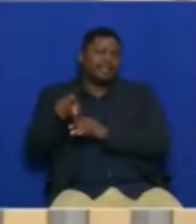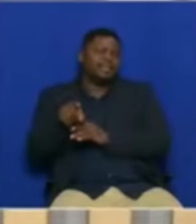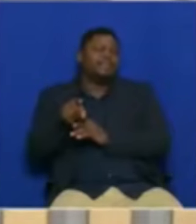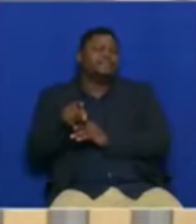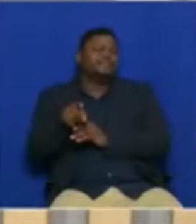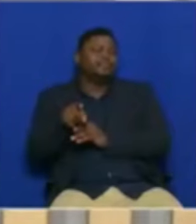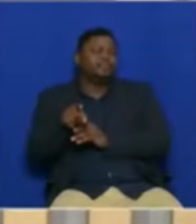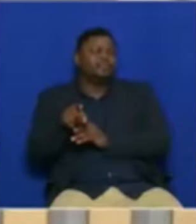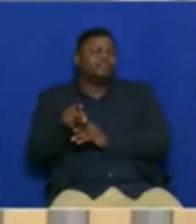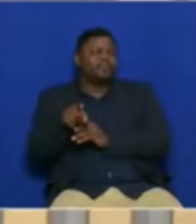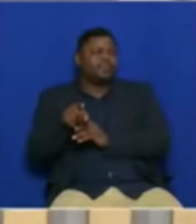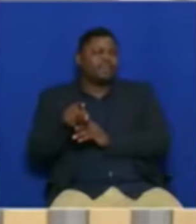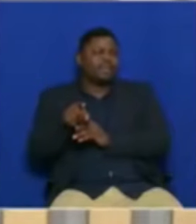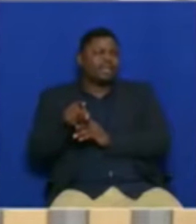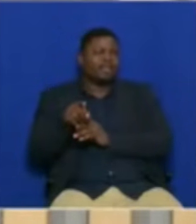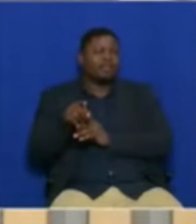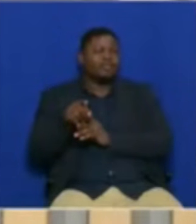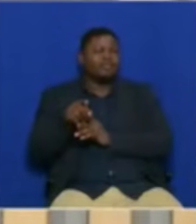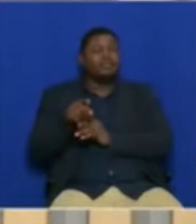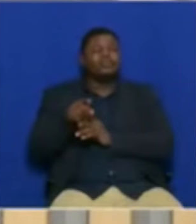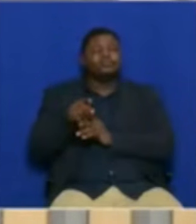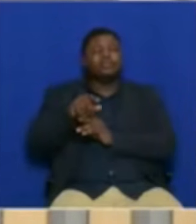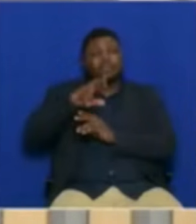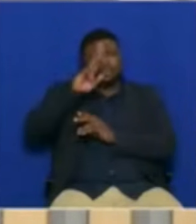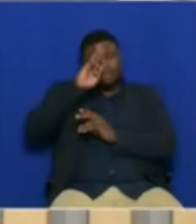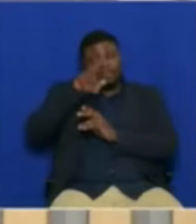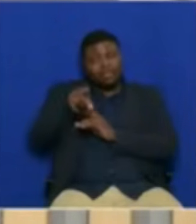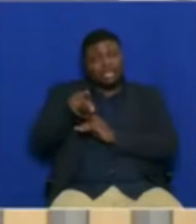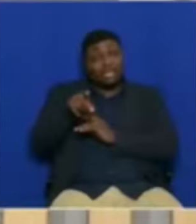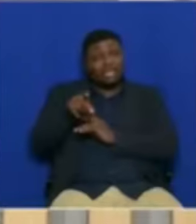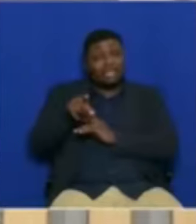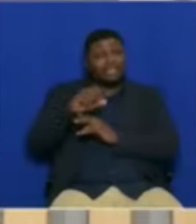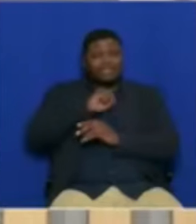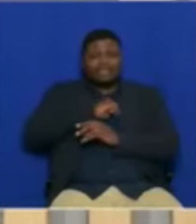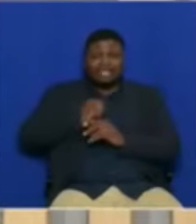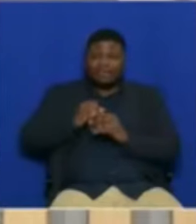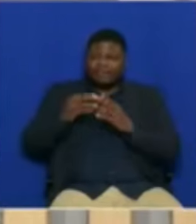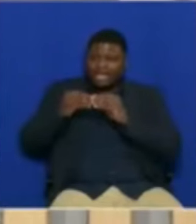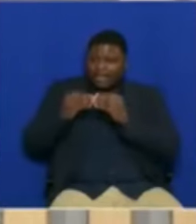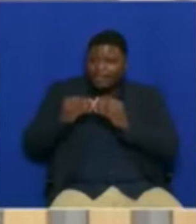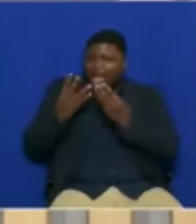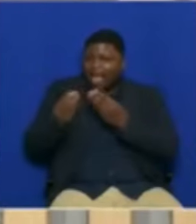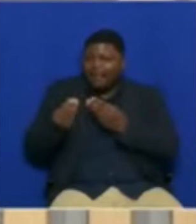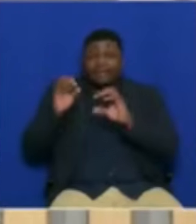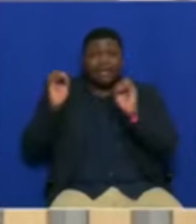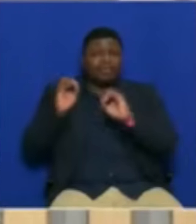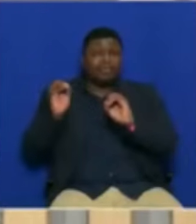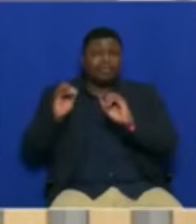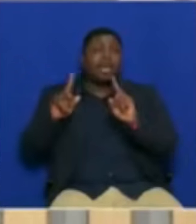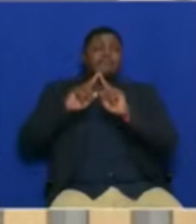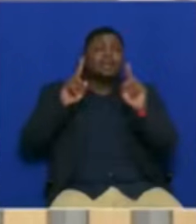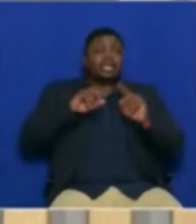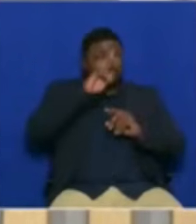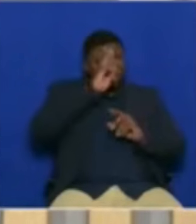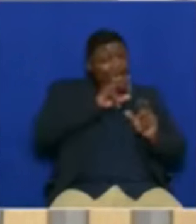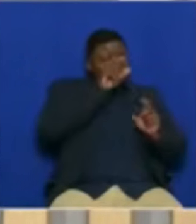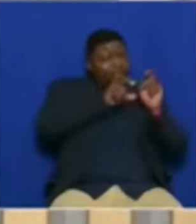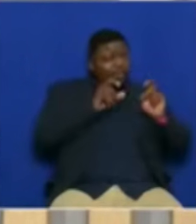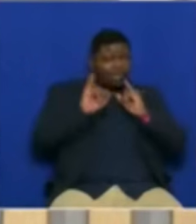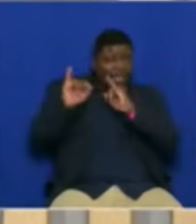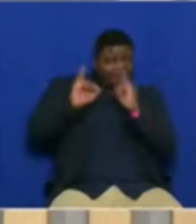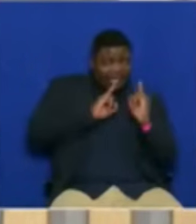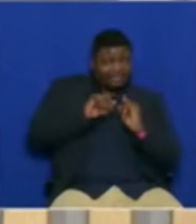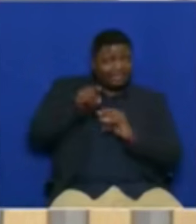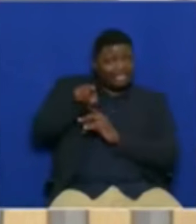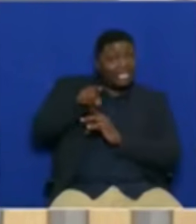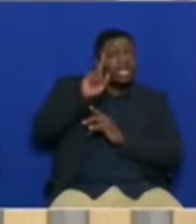people that sent the letter to her and invited her would have known. But beside the fact, just write a